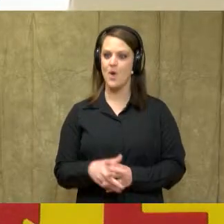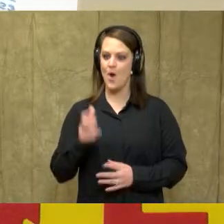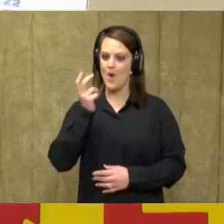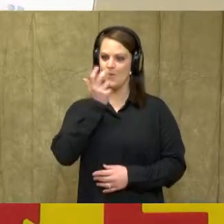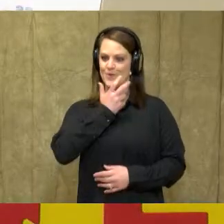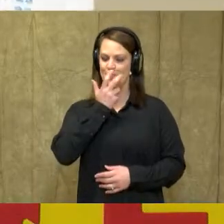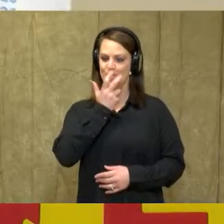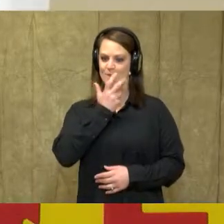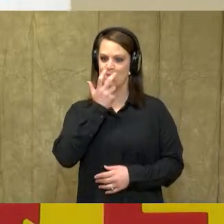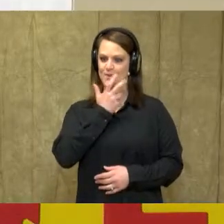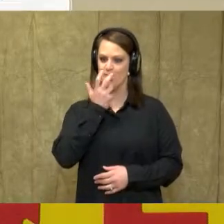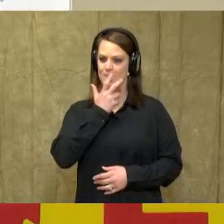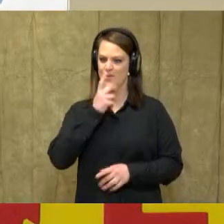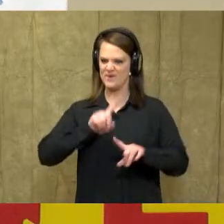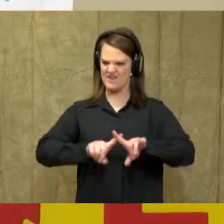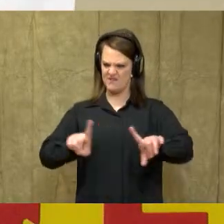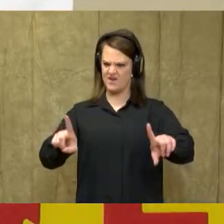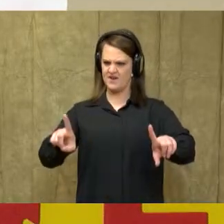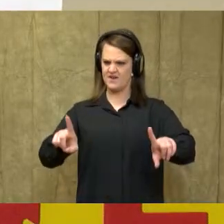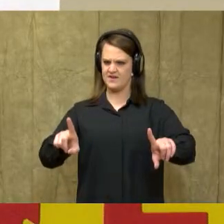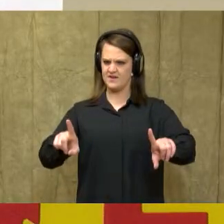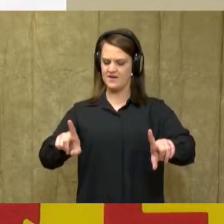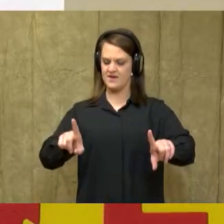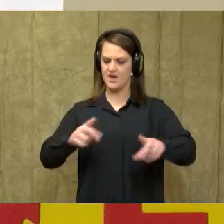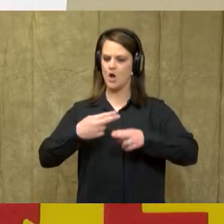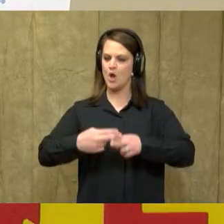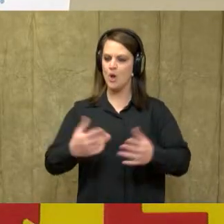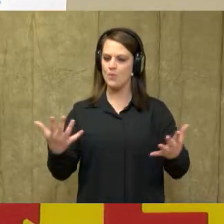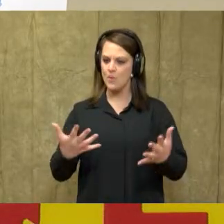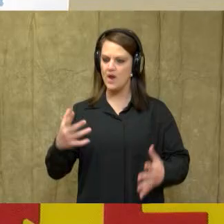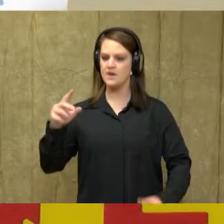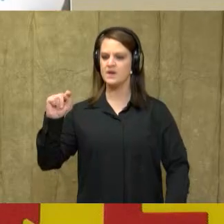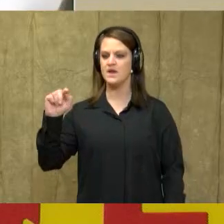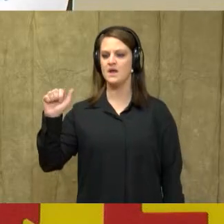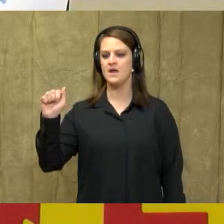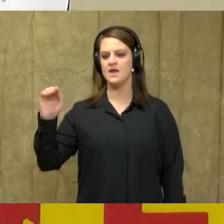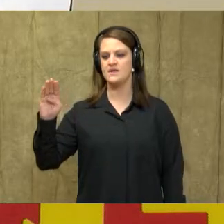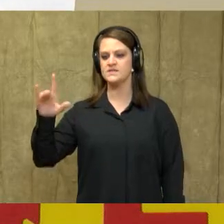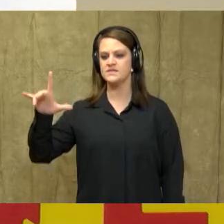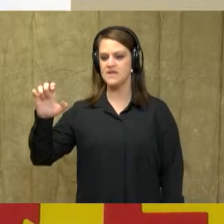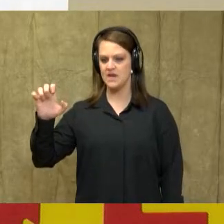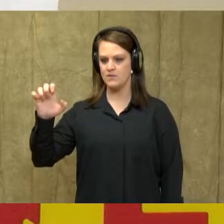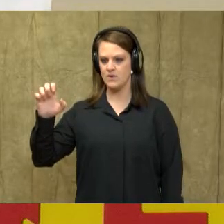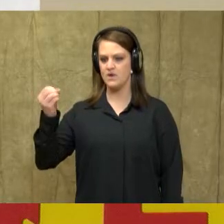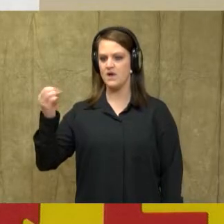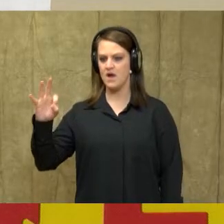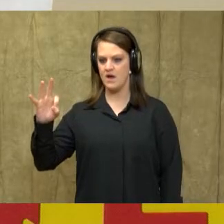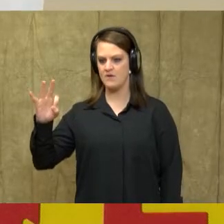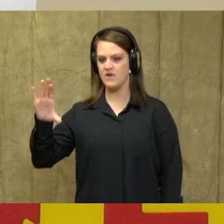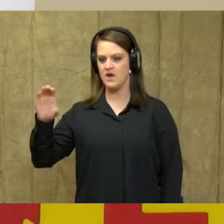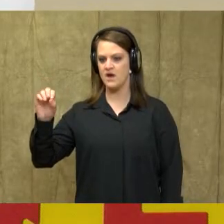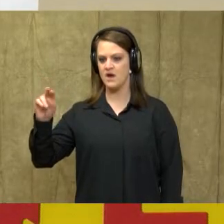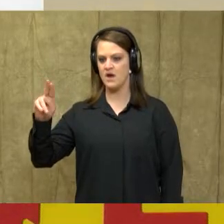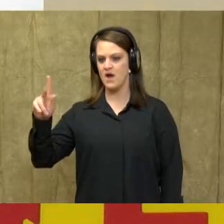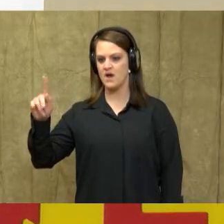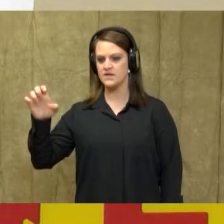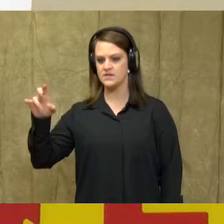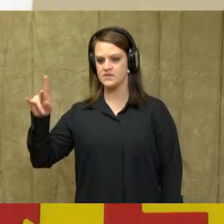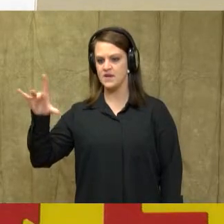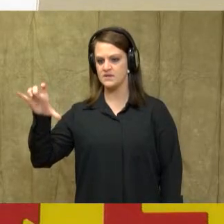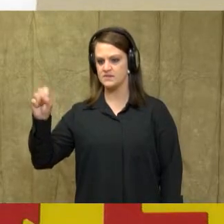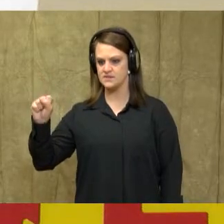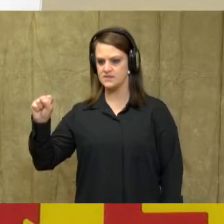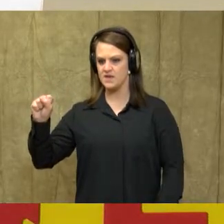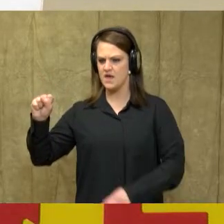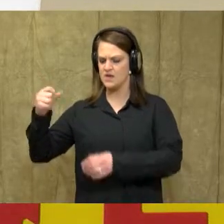ooh, this is something different. This is called the Table of Contents, and it has different information. It tells you